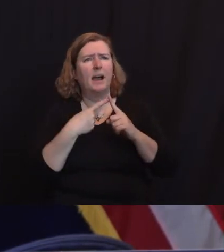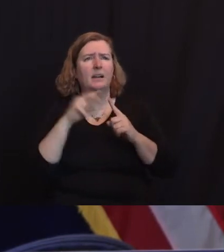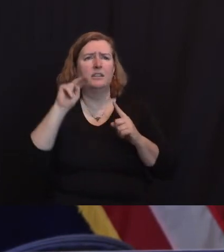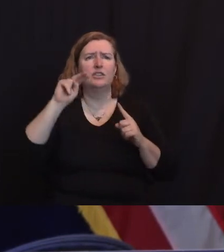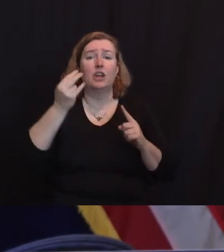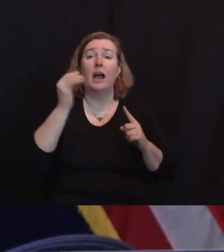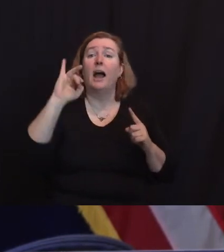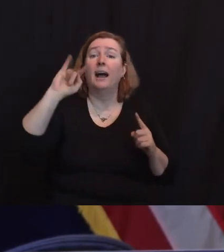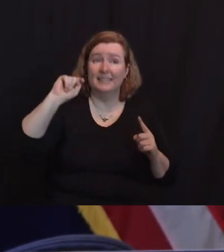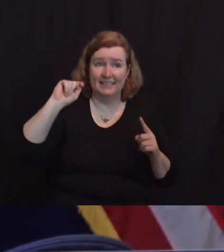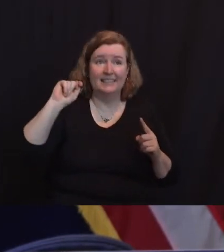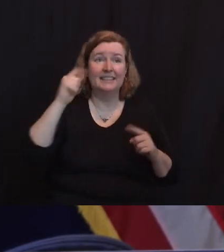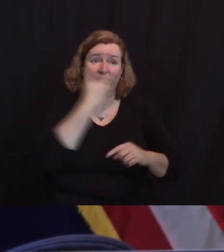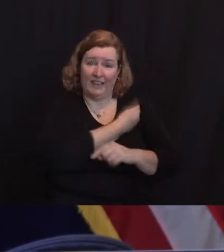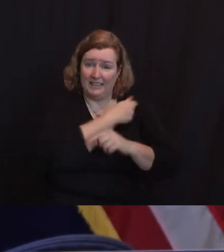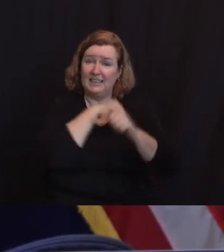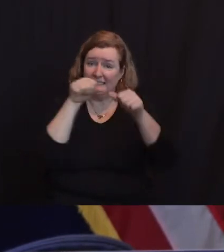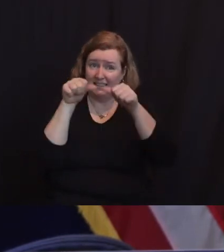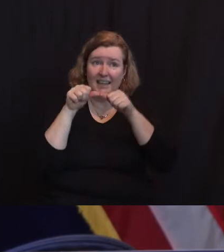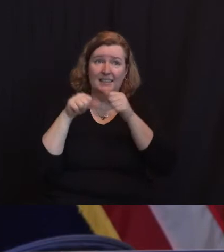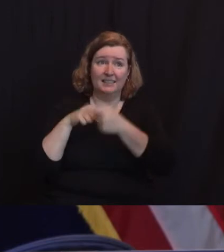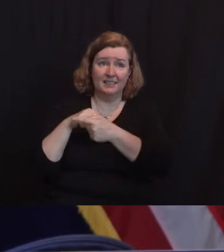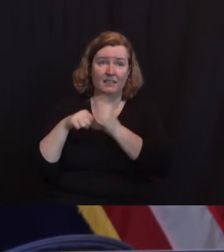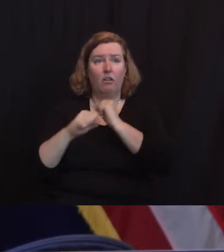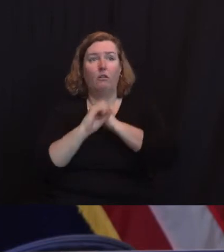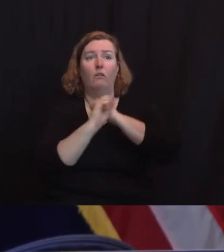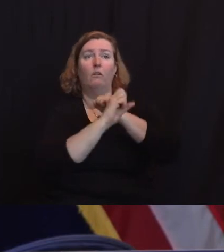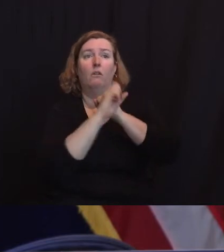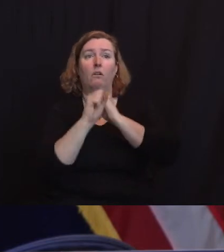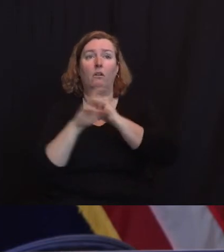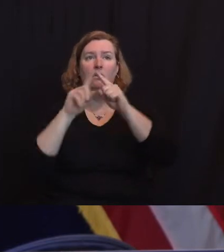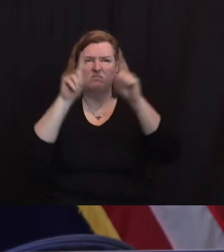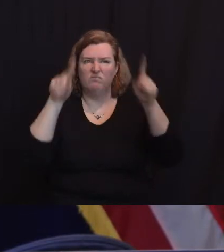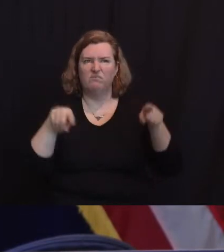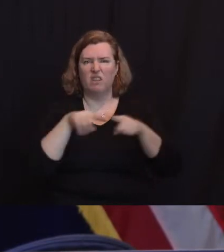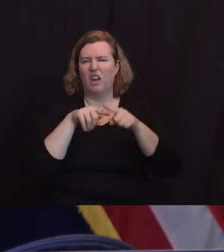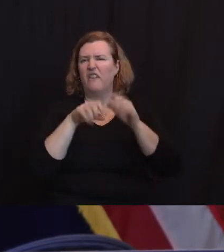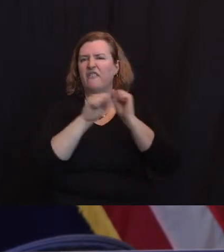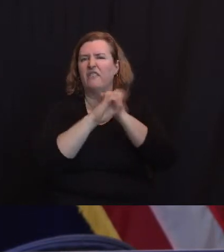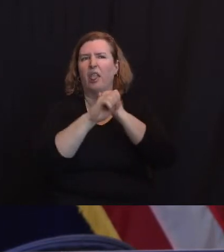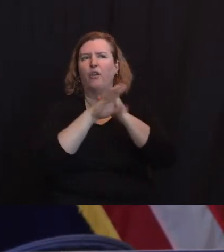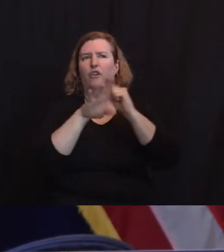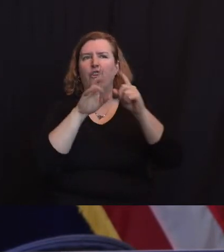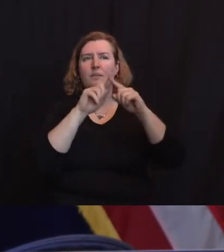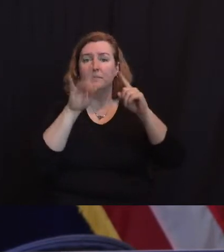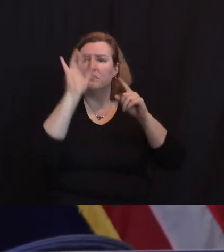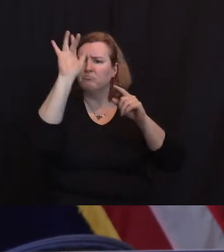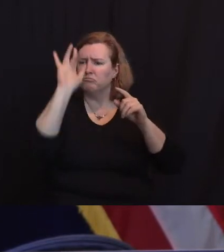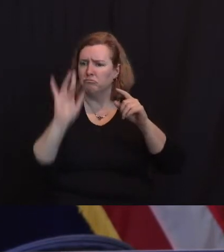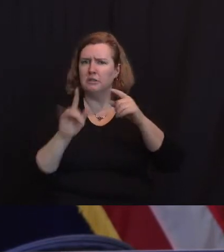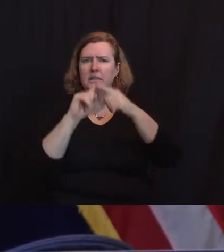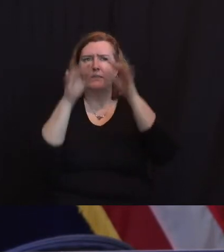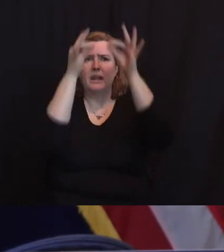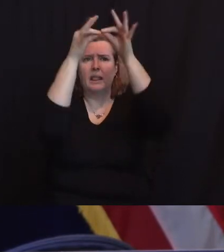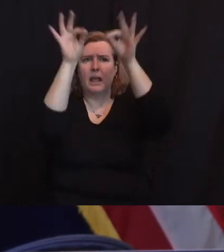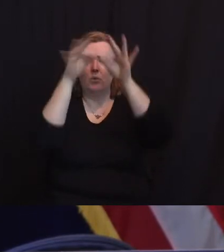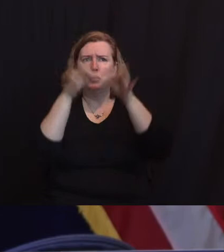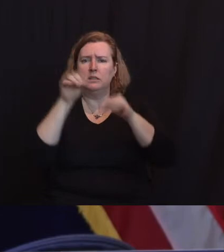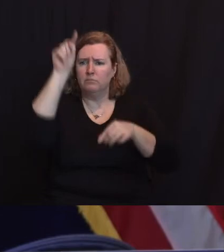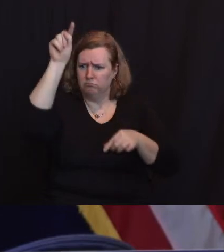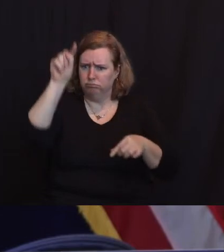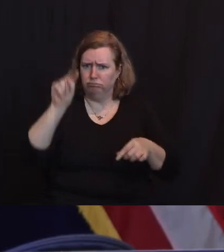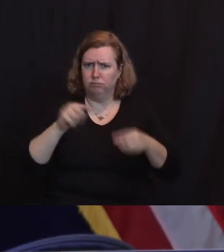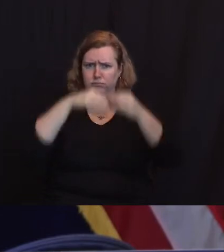different languages, all around Newark to another call to action. The other thing that Newark is doing in a